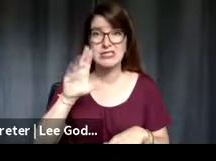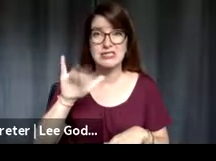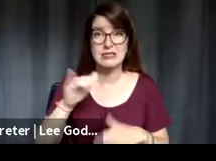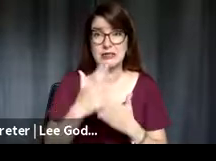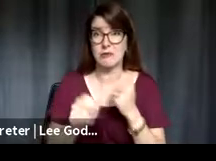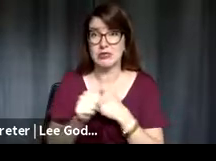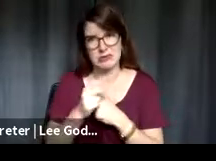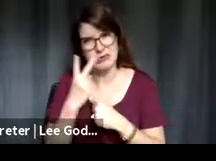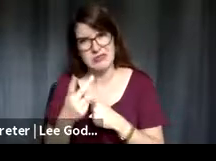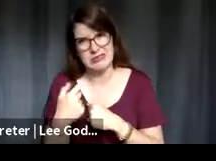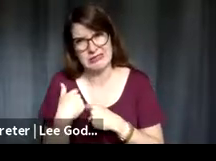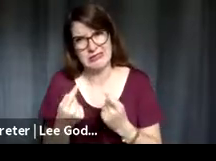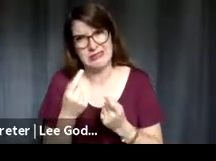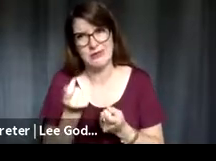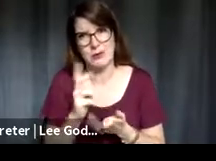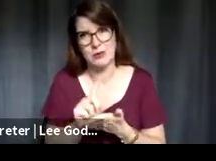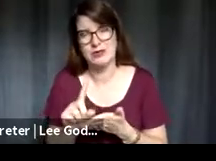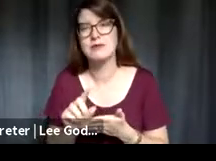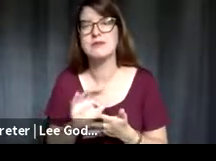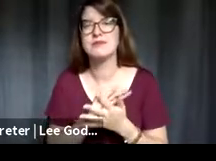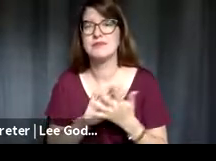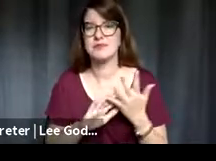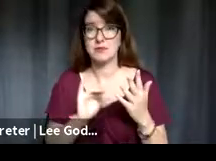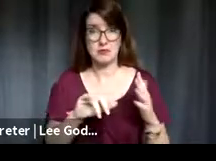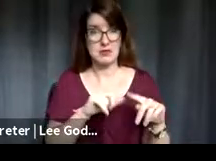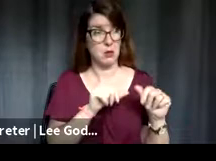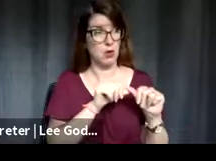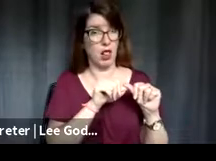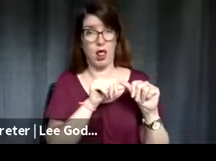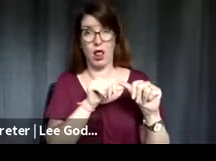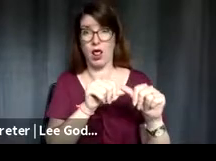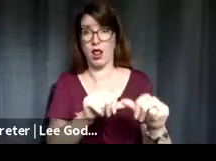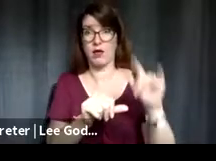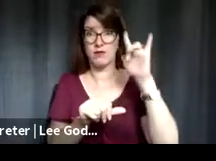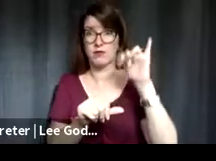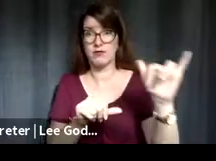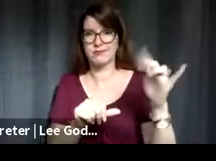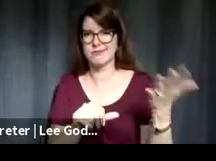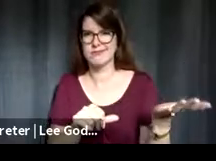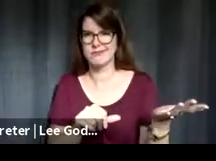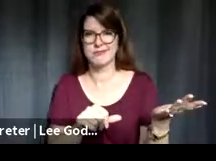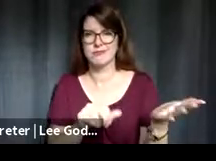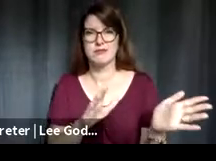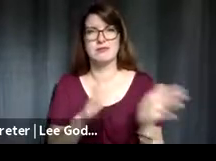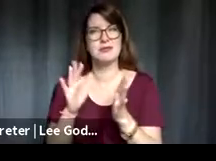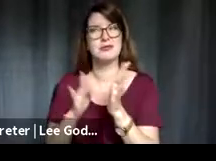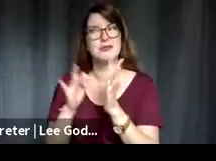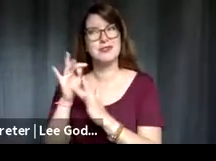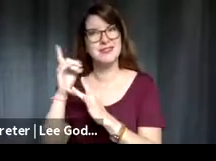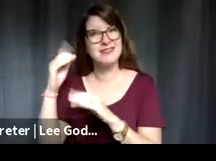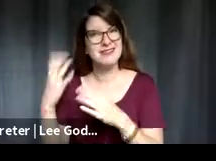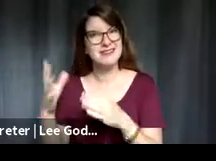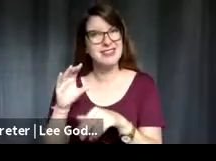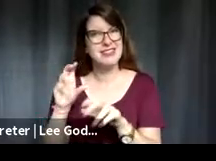weeks, right? But none of it is lasting. What if Jesus is actually giving you